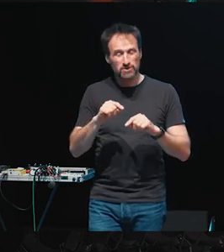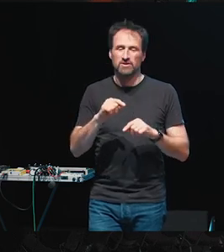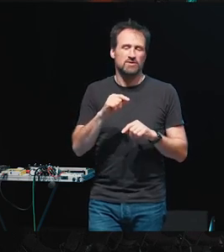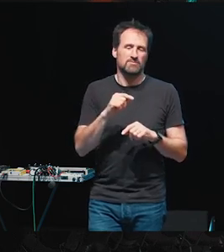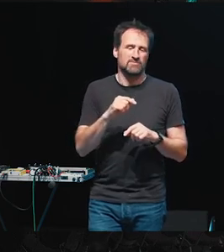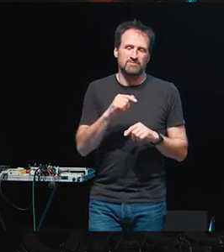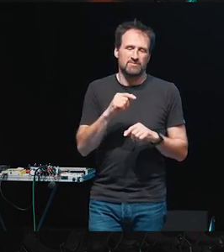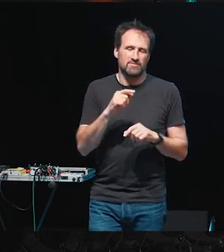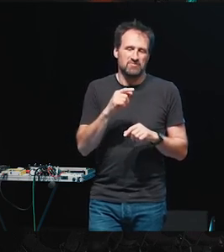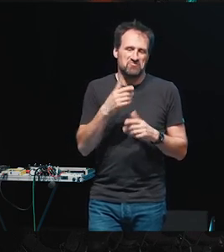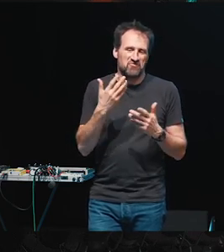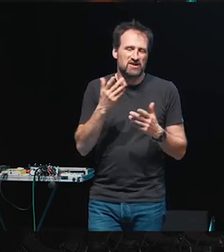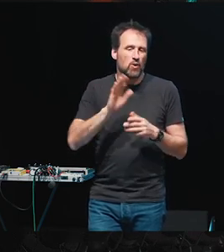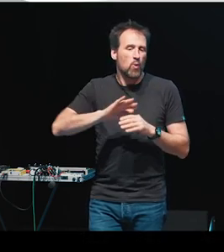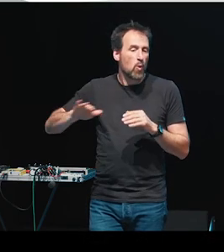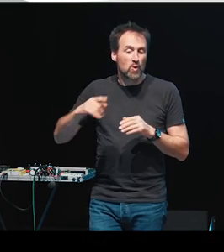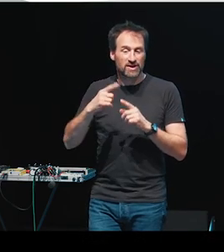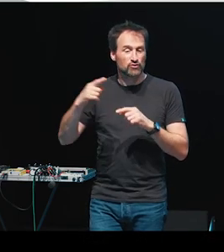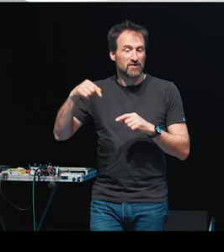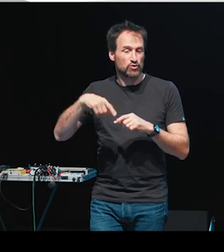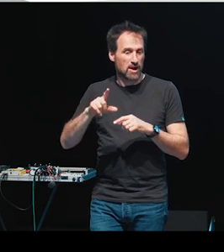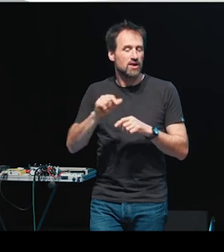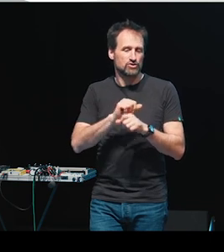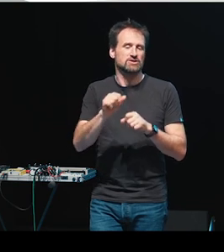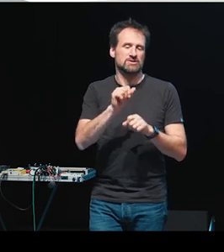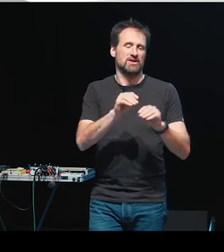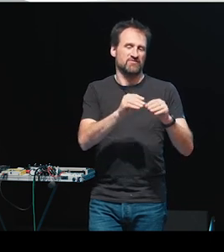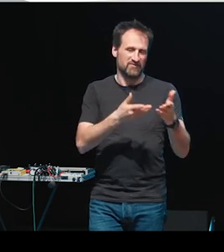And I have a few references. Lee Byron,